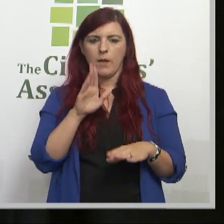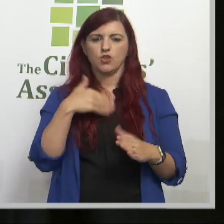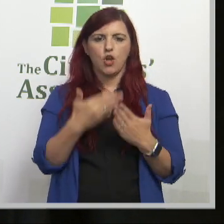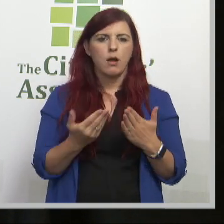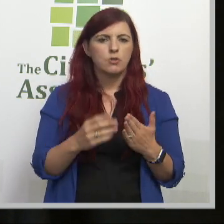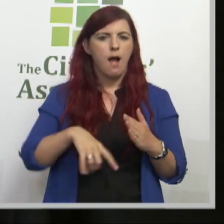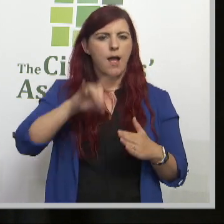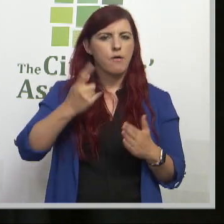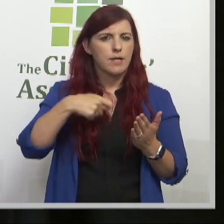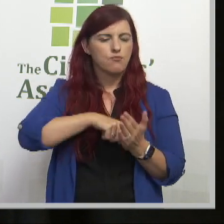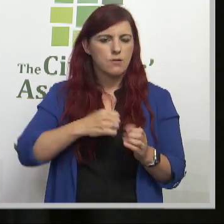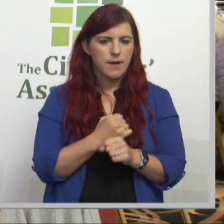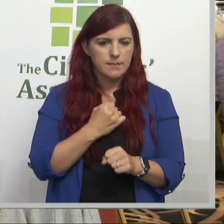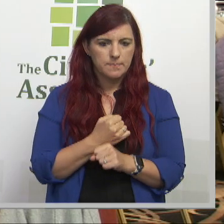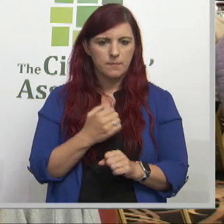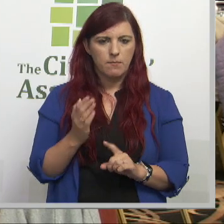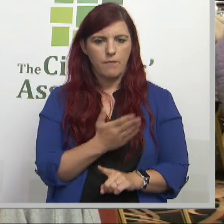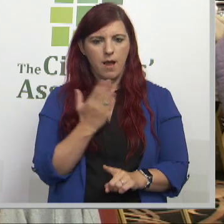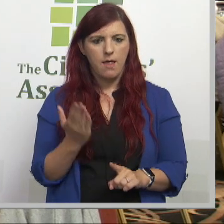So, moving on.